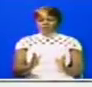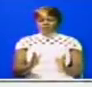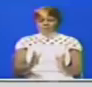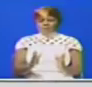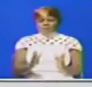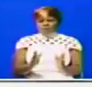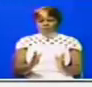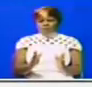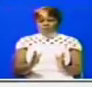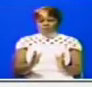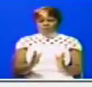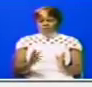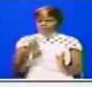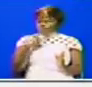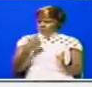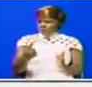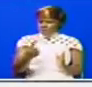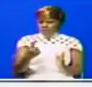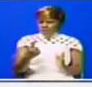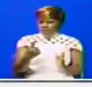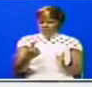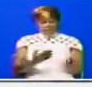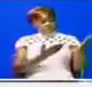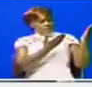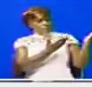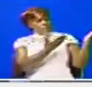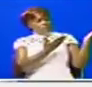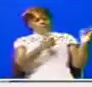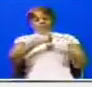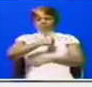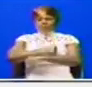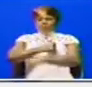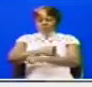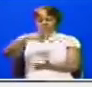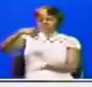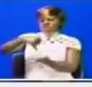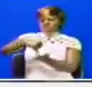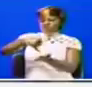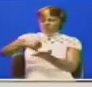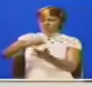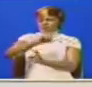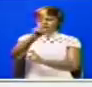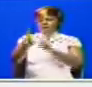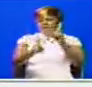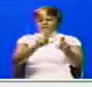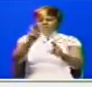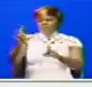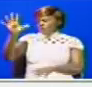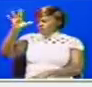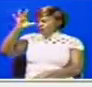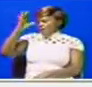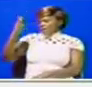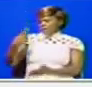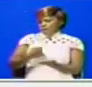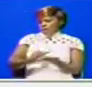Kipsang. Dr. Kipsang noted that St. Teresa Girls Senior School was involved in examination malpractice last